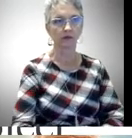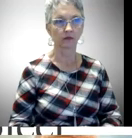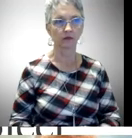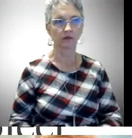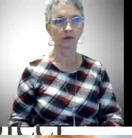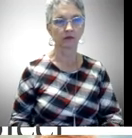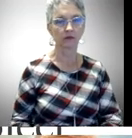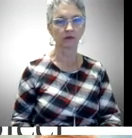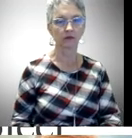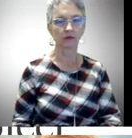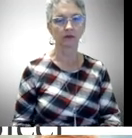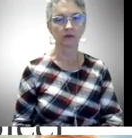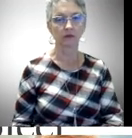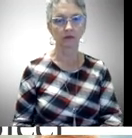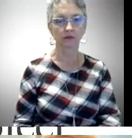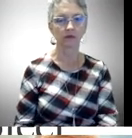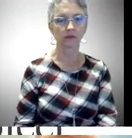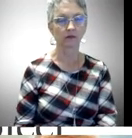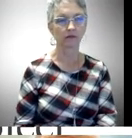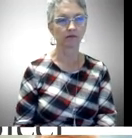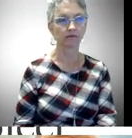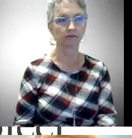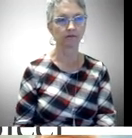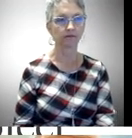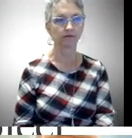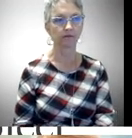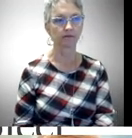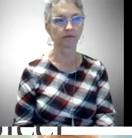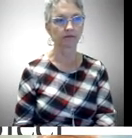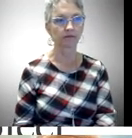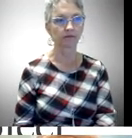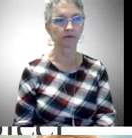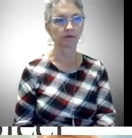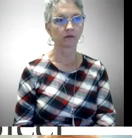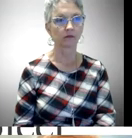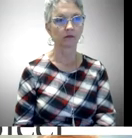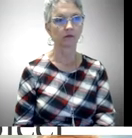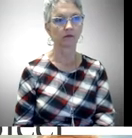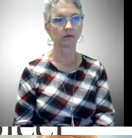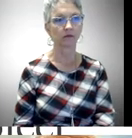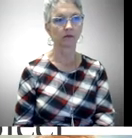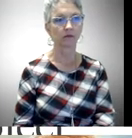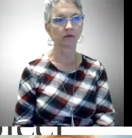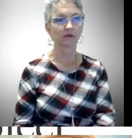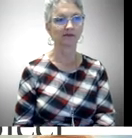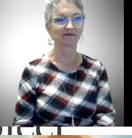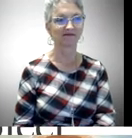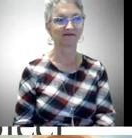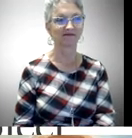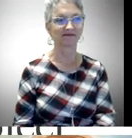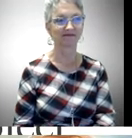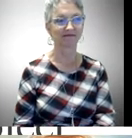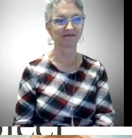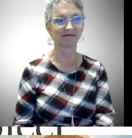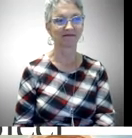guardianships. And as I mentioned earlier, I was complaining about the East Coast elites. You know, here in Austin, we're elitists too. And to be honest with